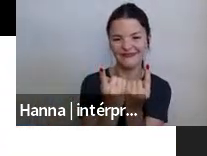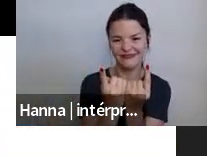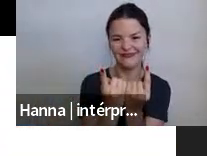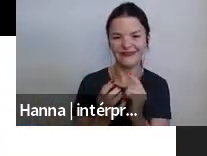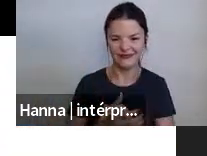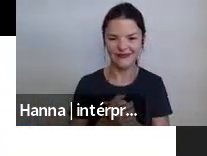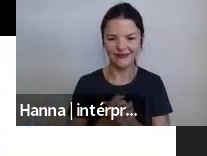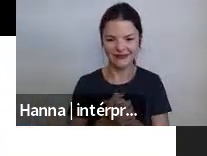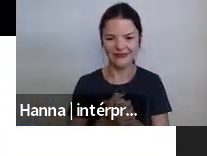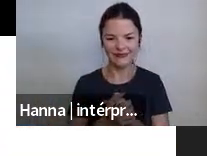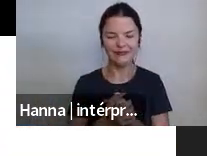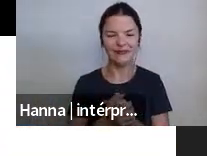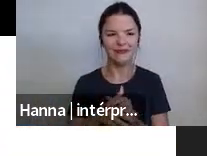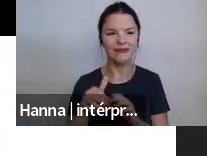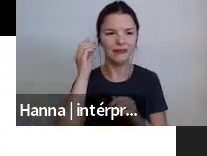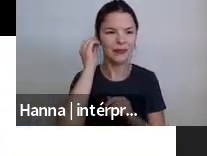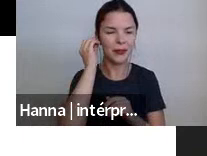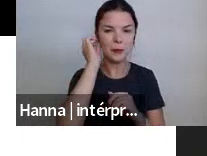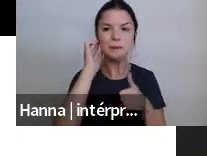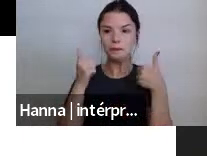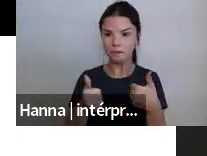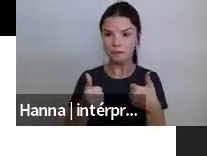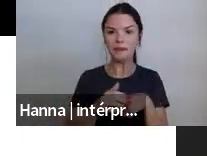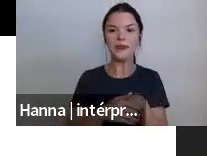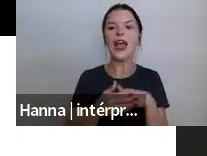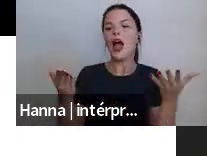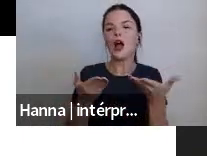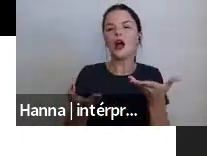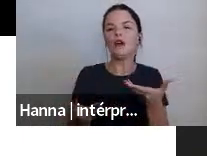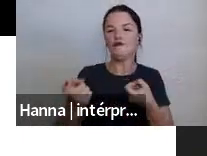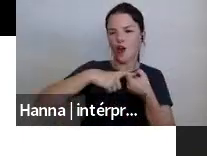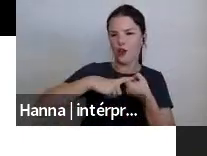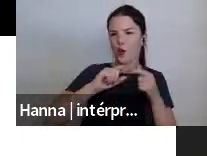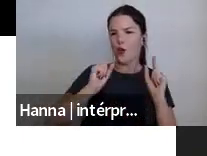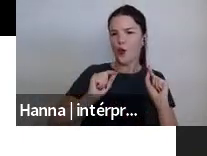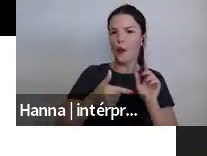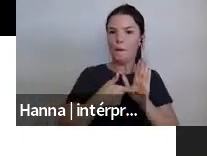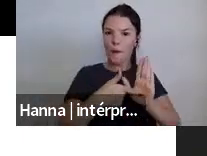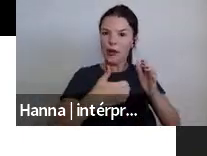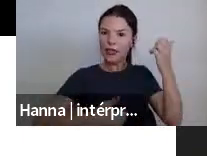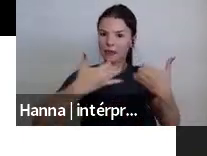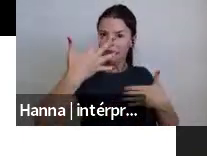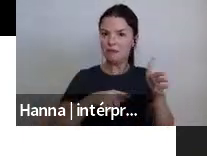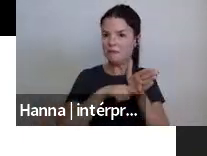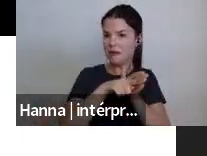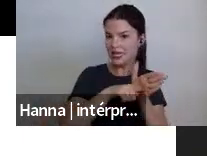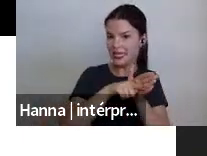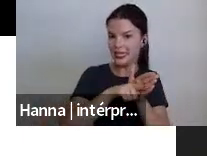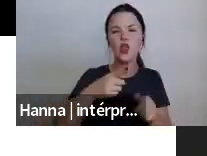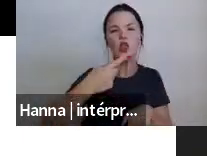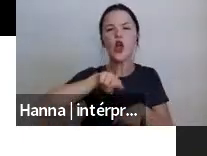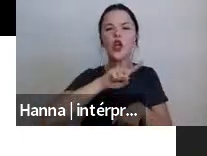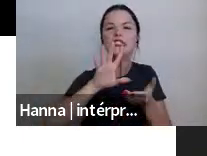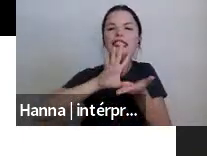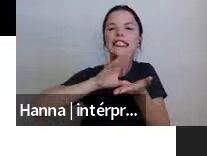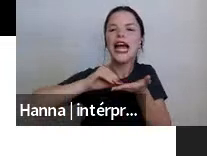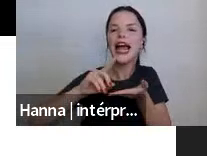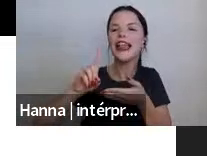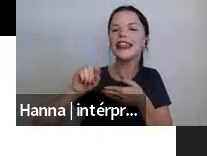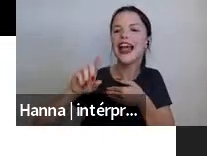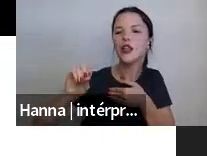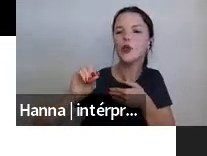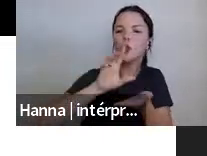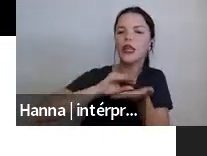So back to our study, our data source comes